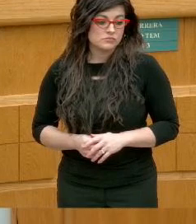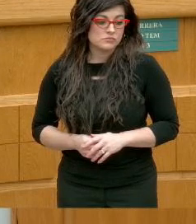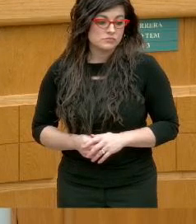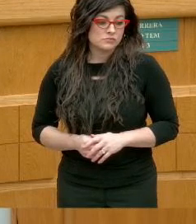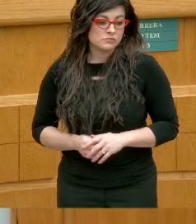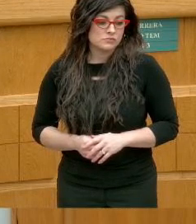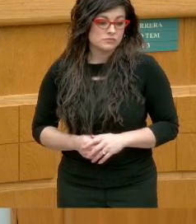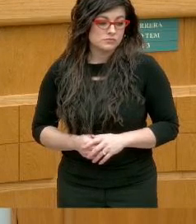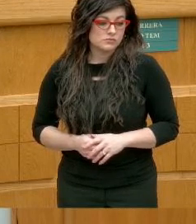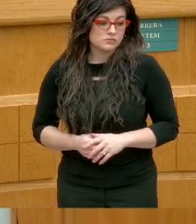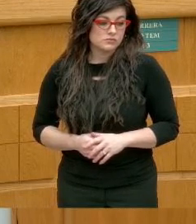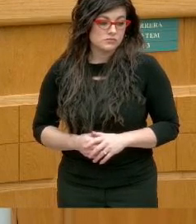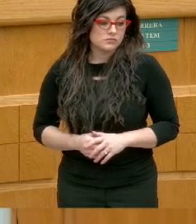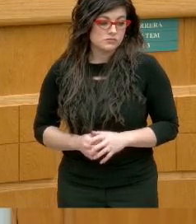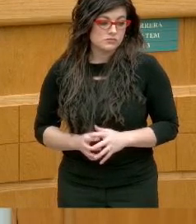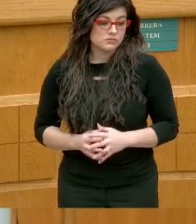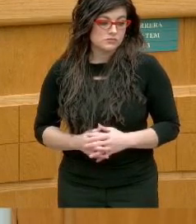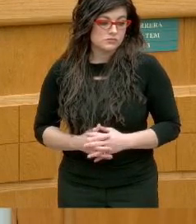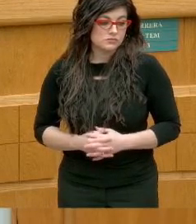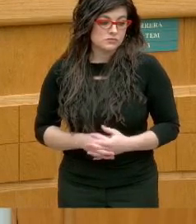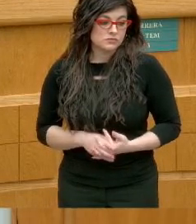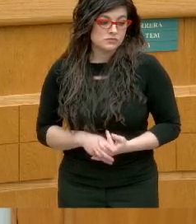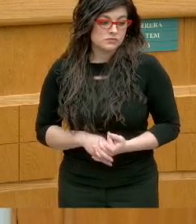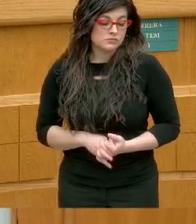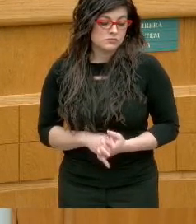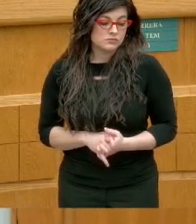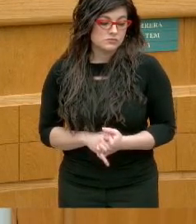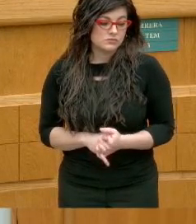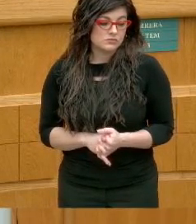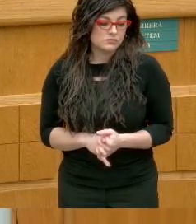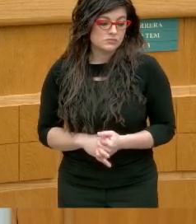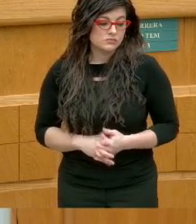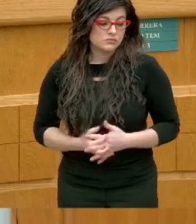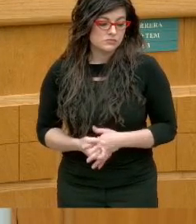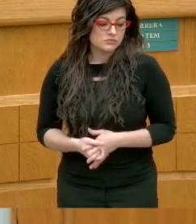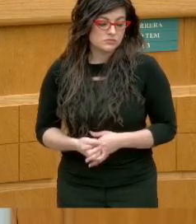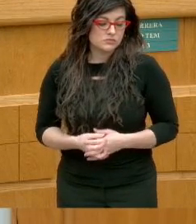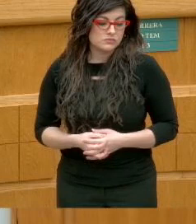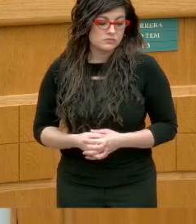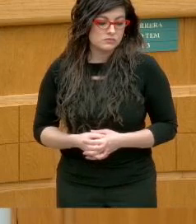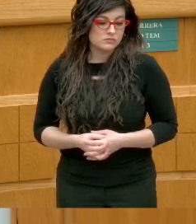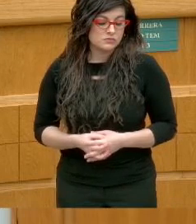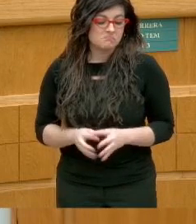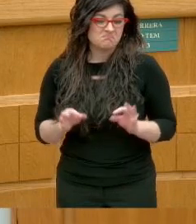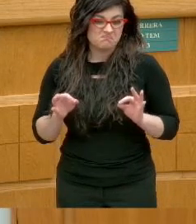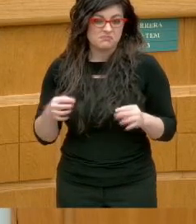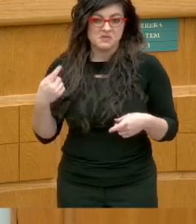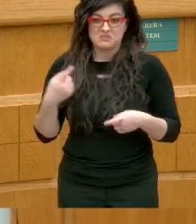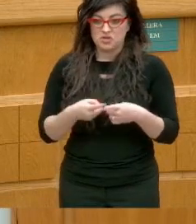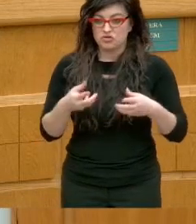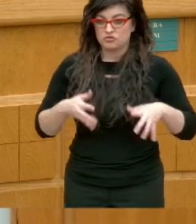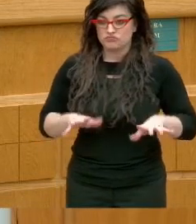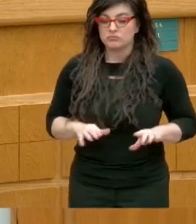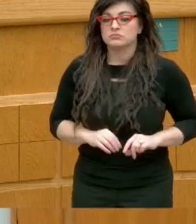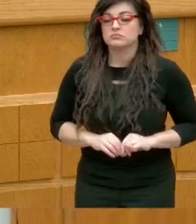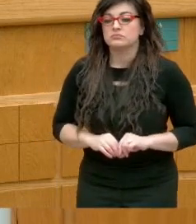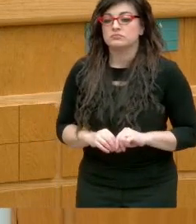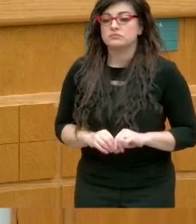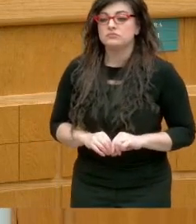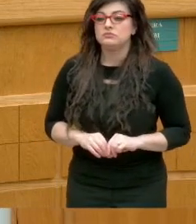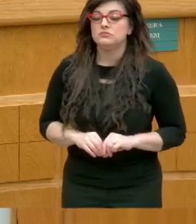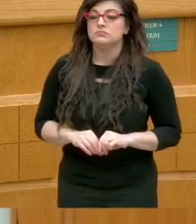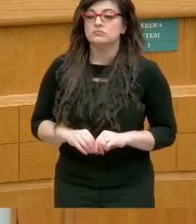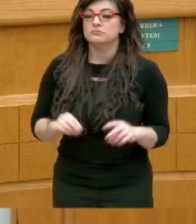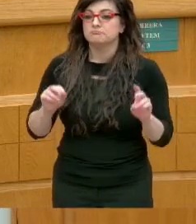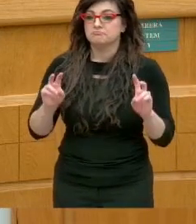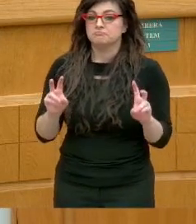la unidad de cuidados intensivos. A la fecha son 3 las personas fallecidas en el condado de Nueces. Okay. Okay, I'd